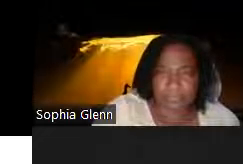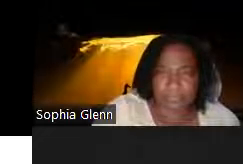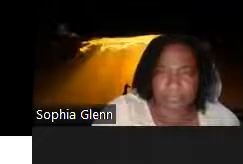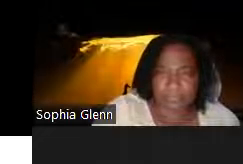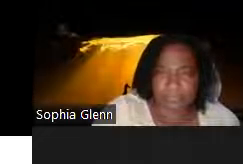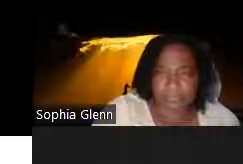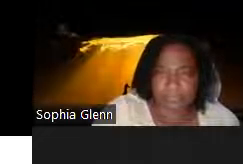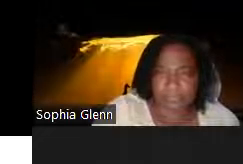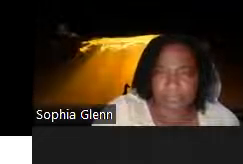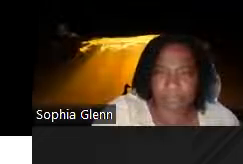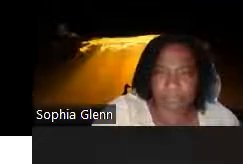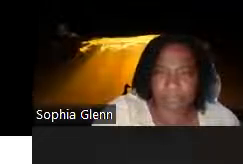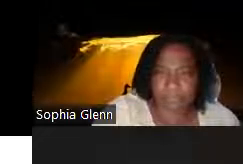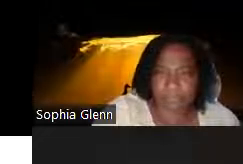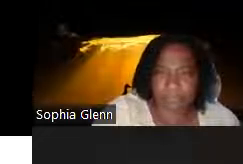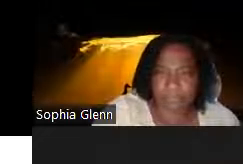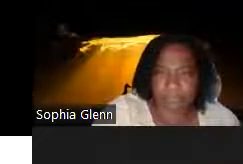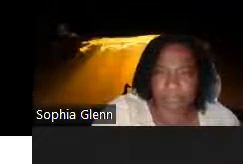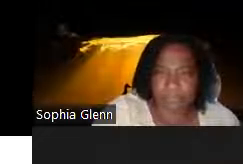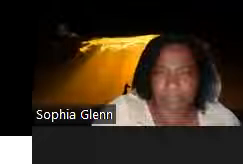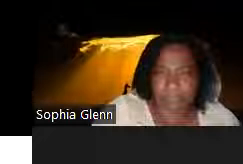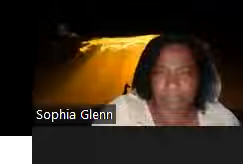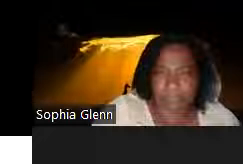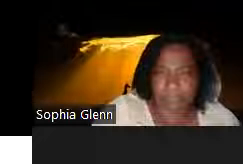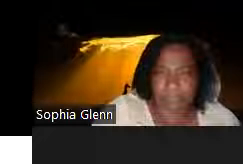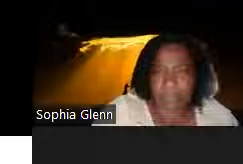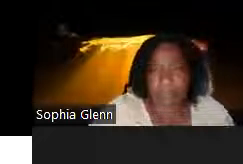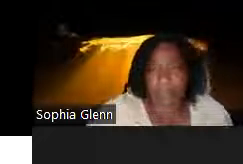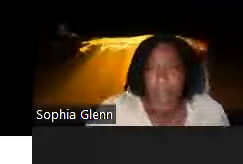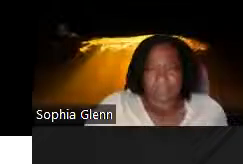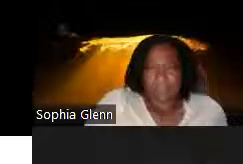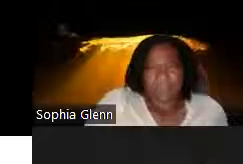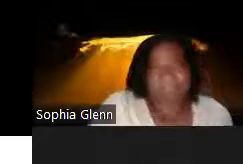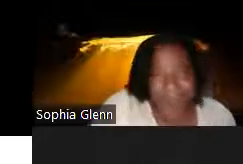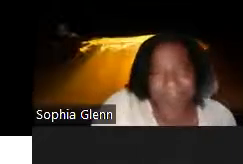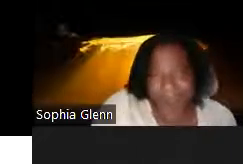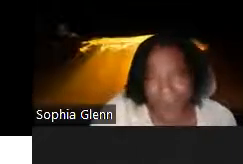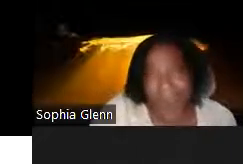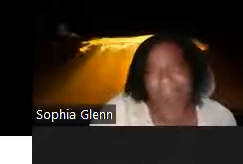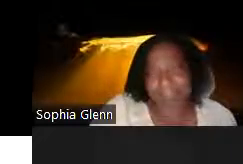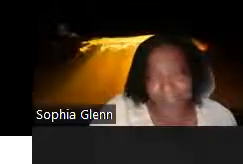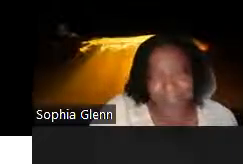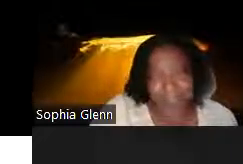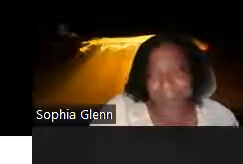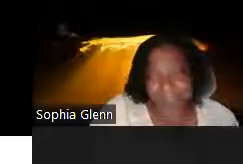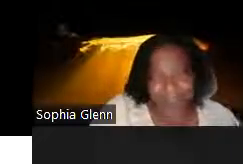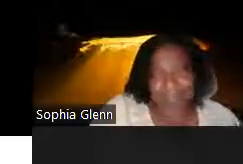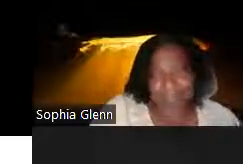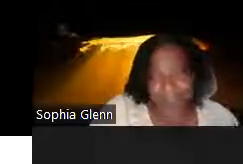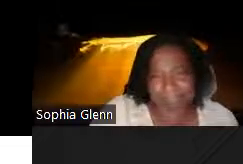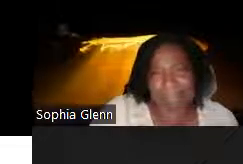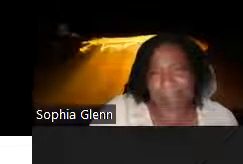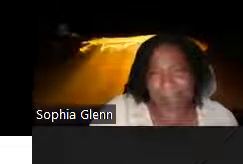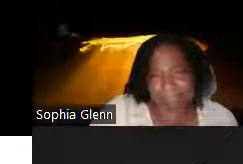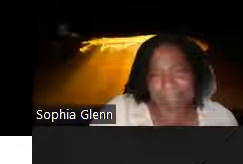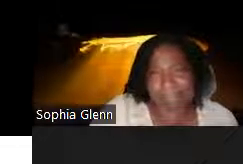text messages, etc., for discovery should there be evidence that the method of communication was used